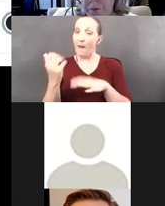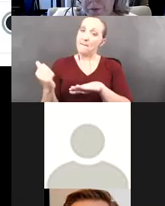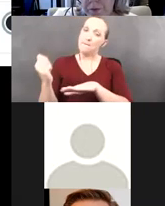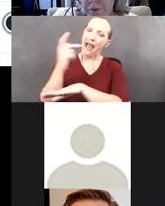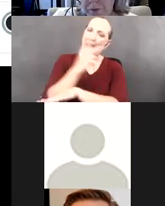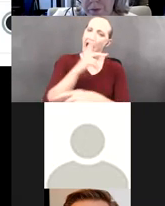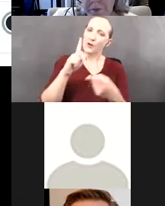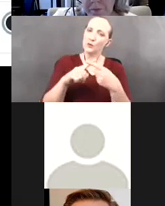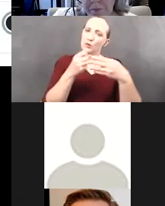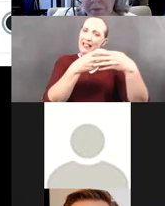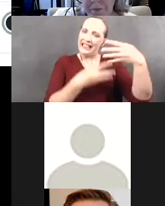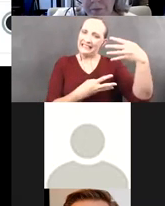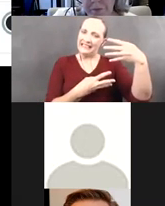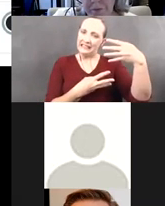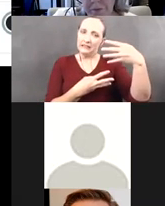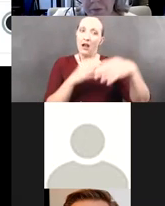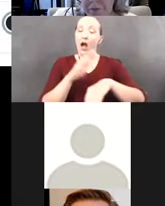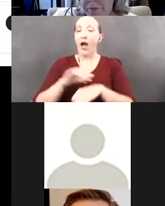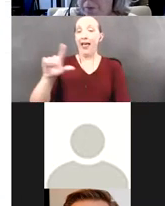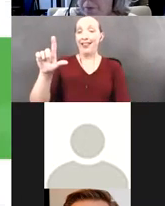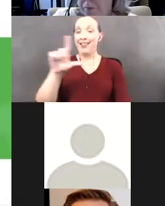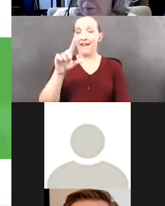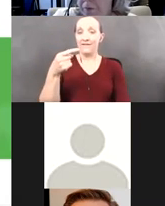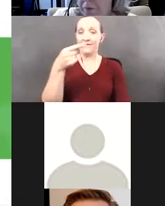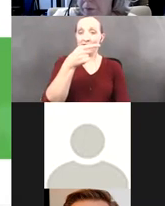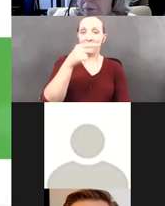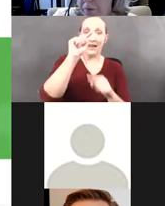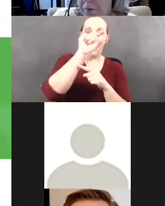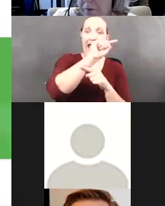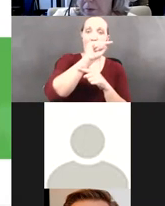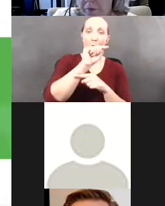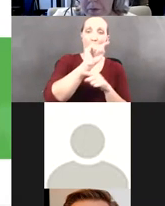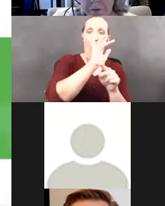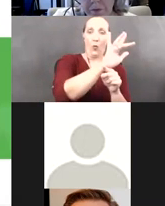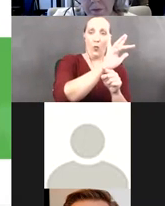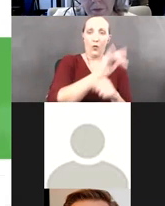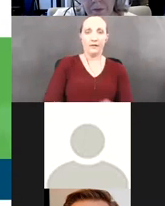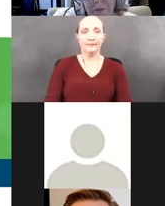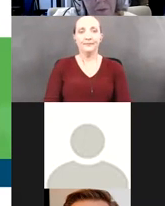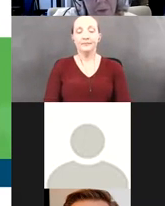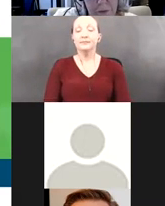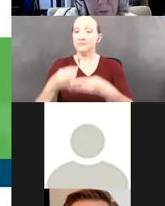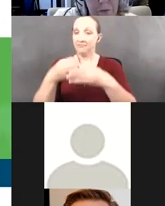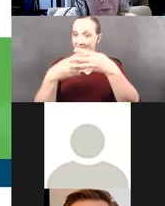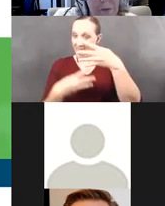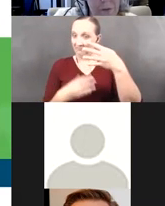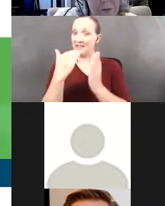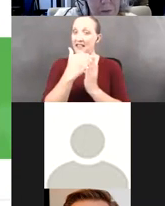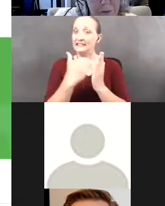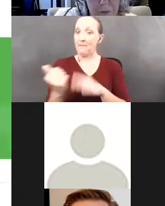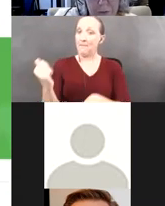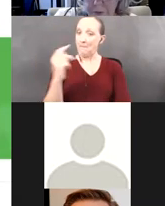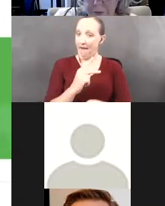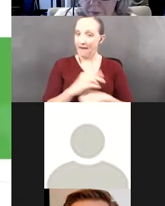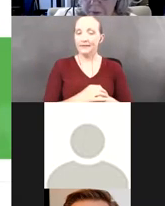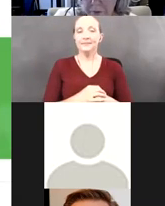click on demás the recursos, arrow on the haga top clic left en side of the esa flechita screen. que está arriba en la izquierda. When you open the pages from the